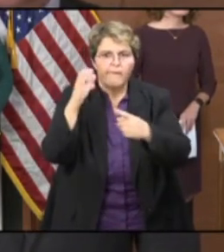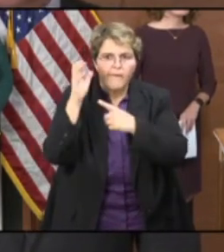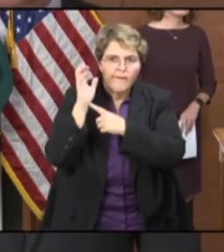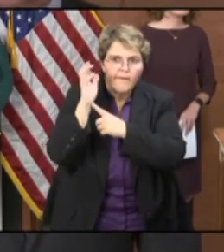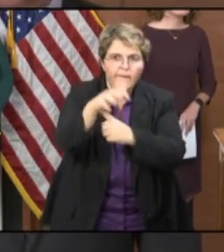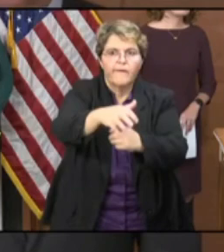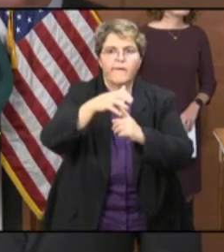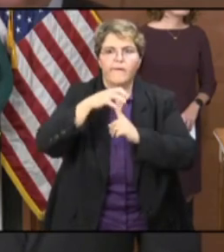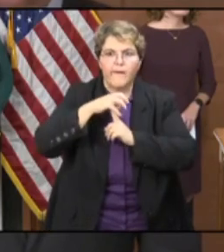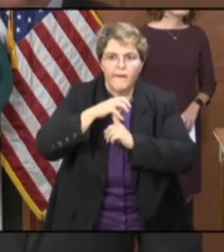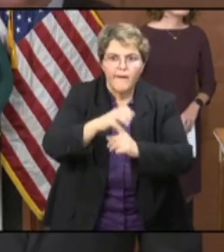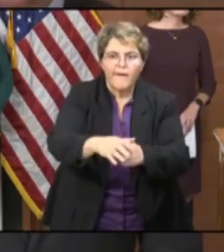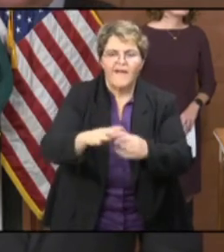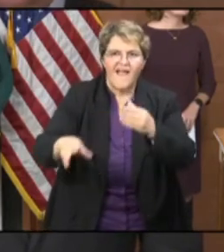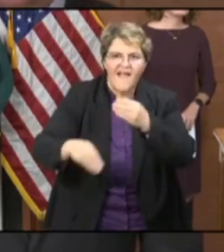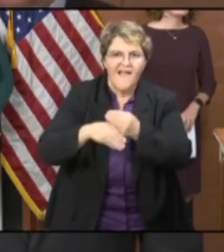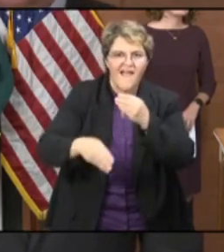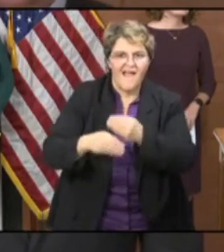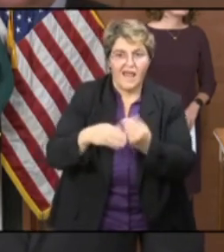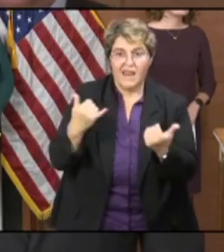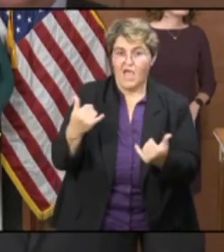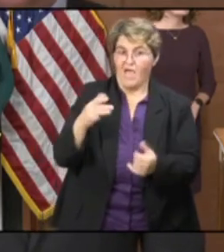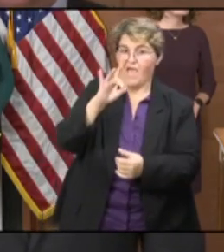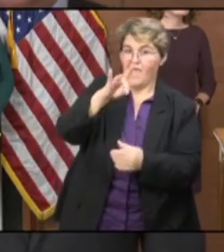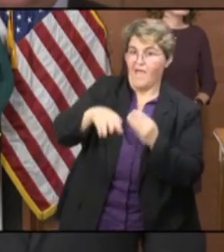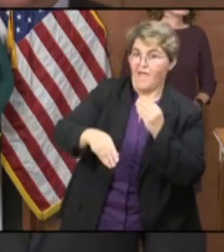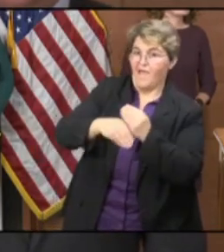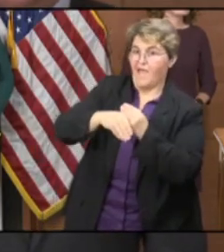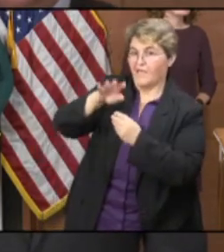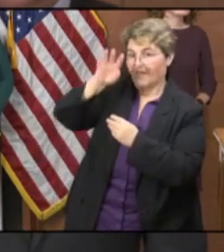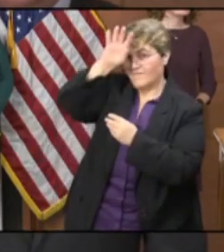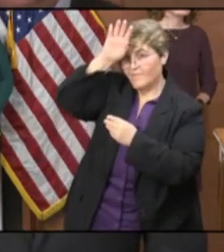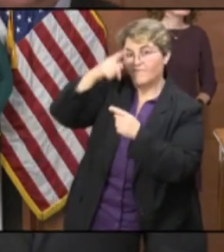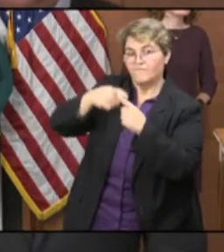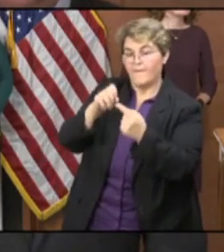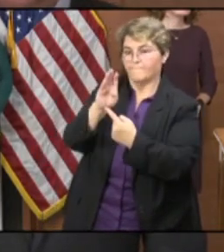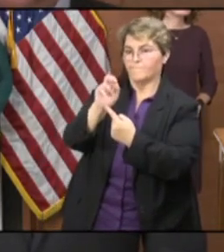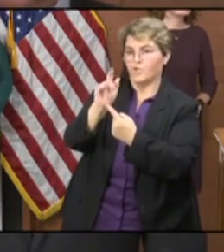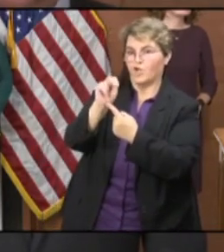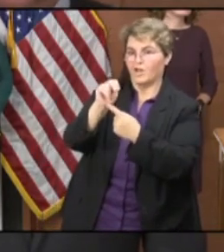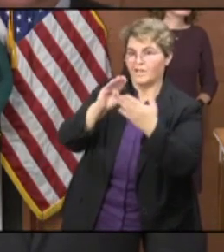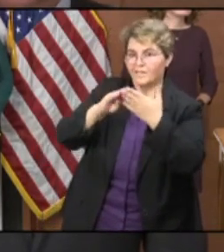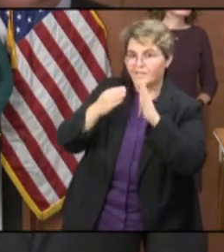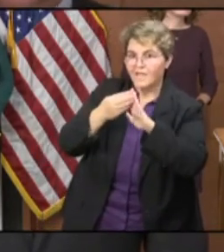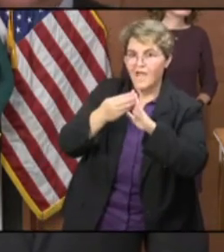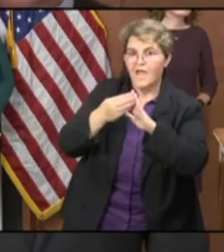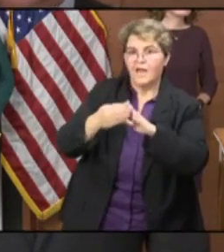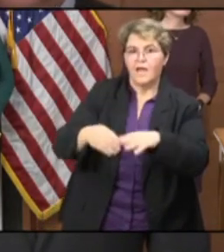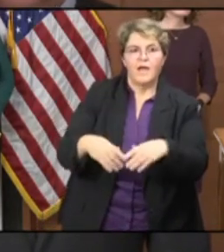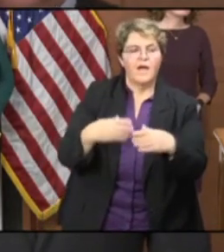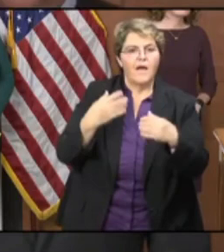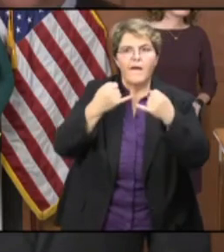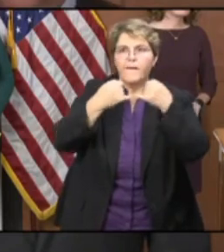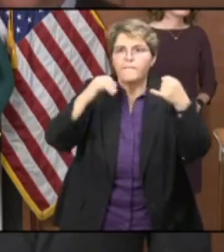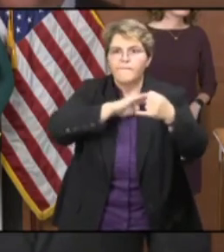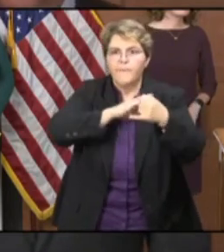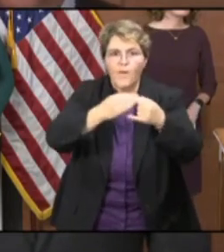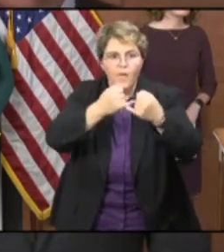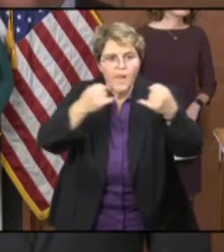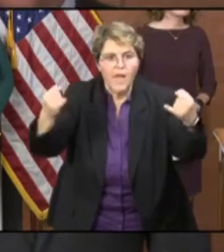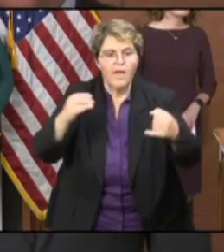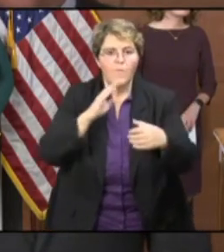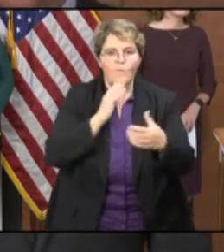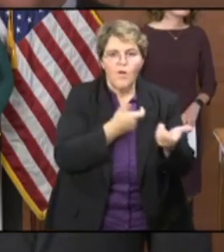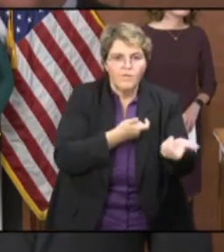have additional 8 firefighters that are on the ground in Berlin, cutting lines, pulling hoses at the Hawthorne fire. And we're working,